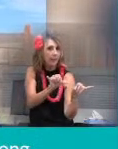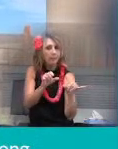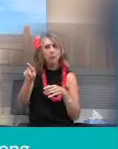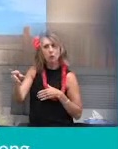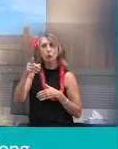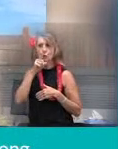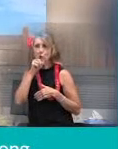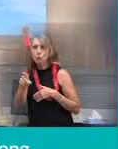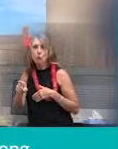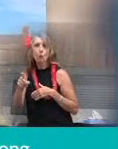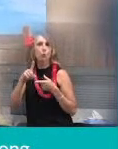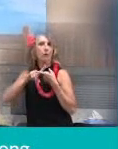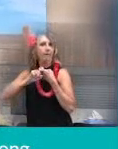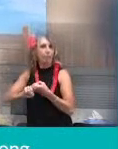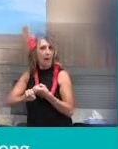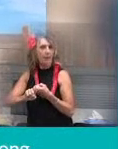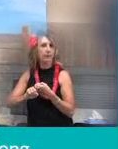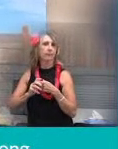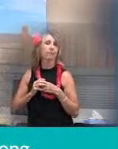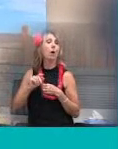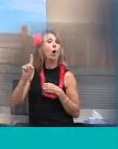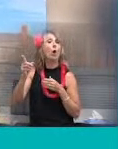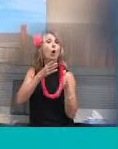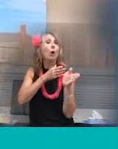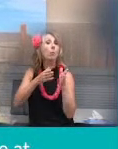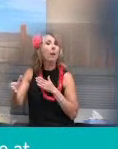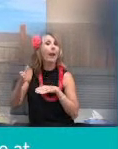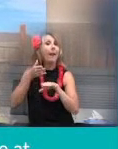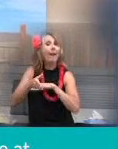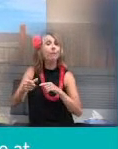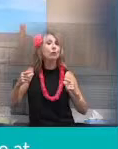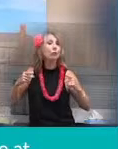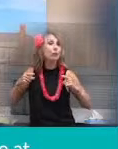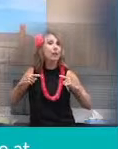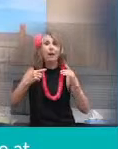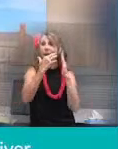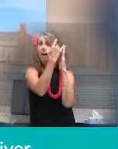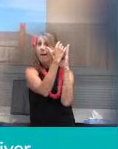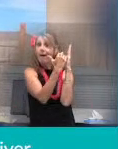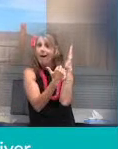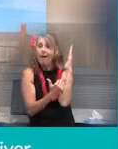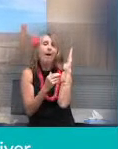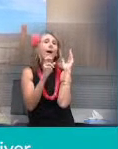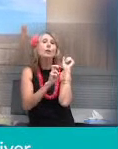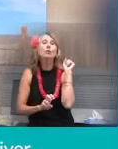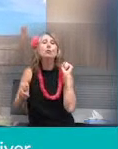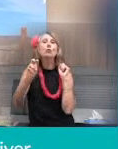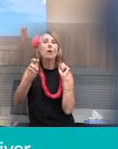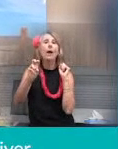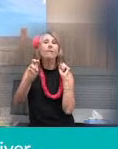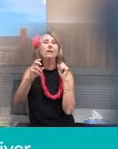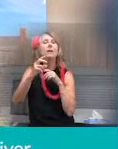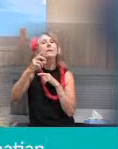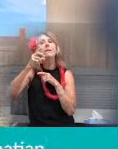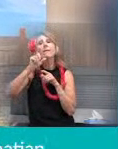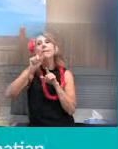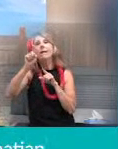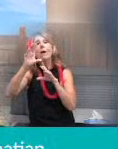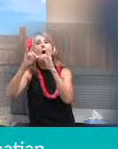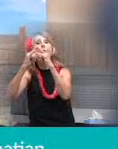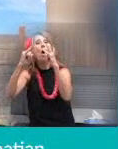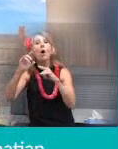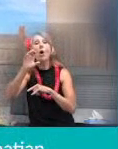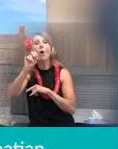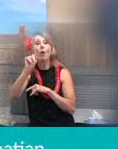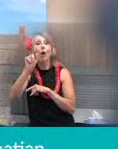benefits everyone. Diane's bucket list is a long one. She plans to travel and spend time at her cottage on the Upper French River. More time